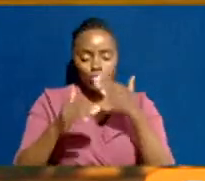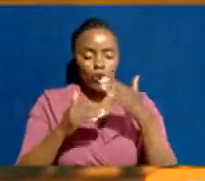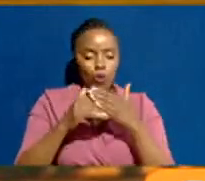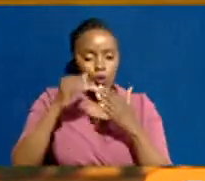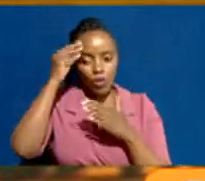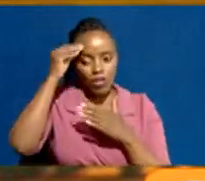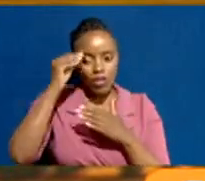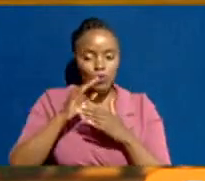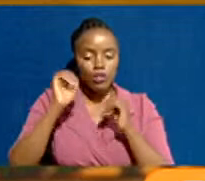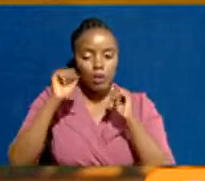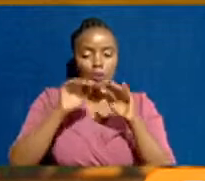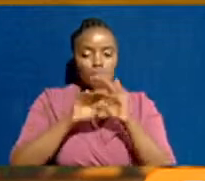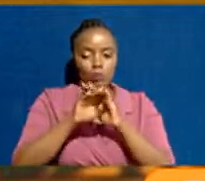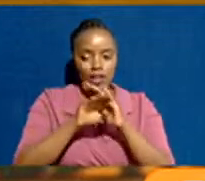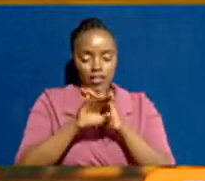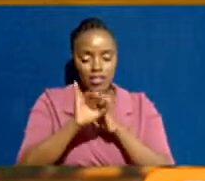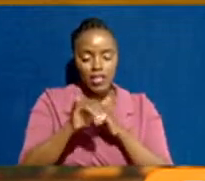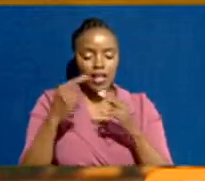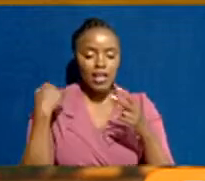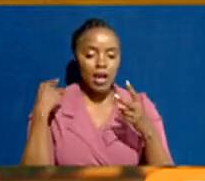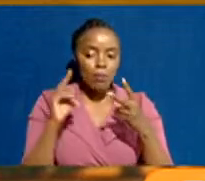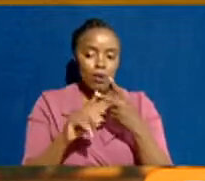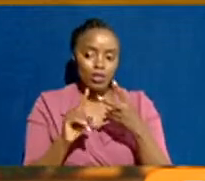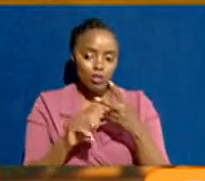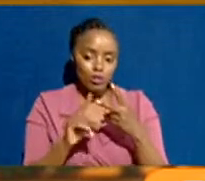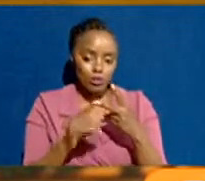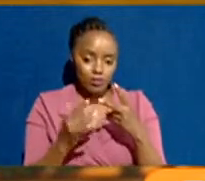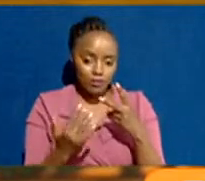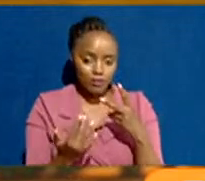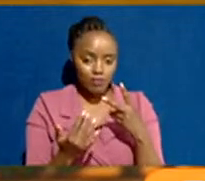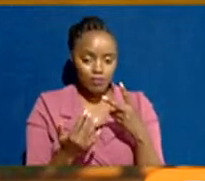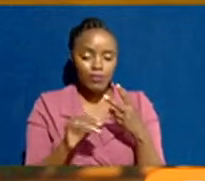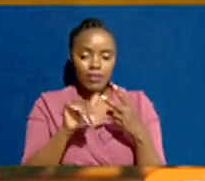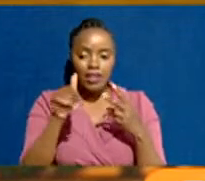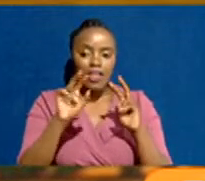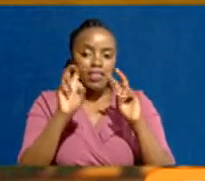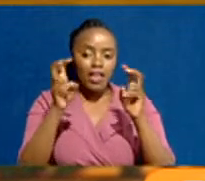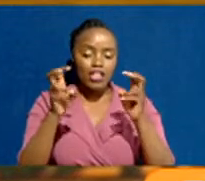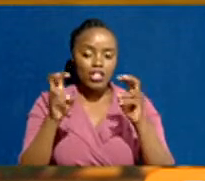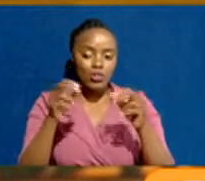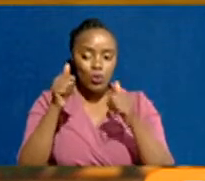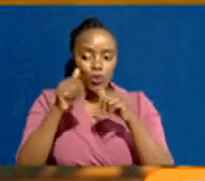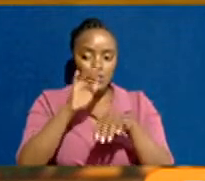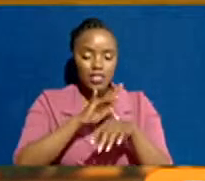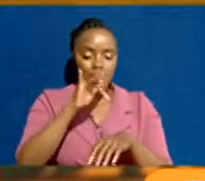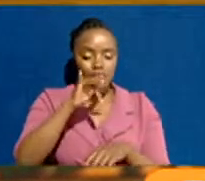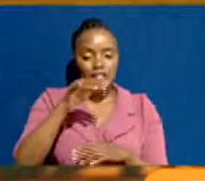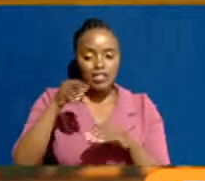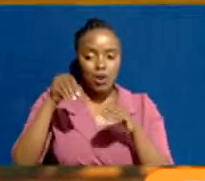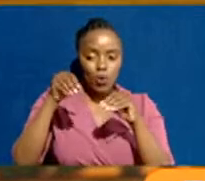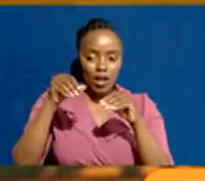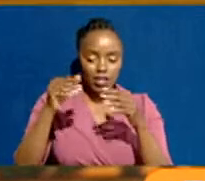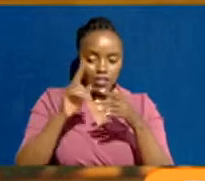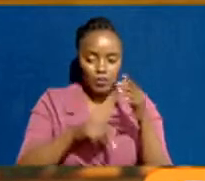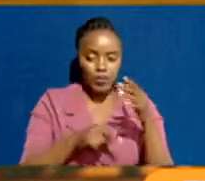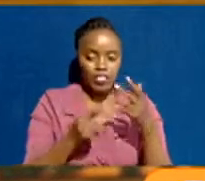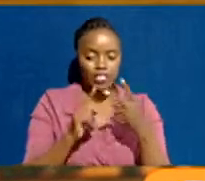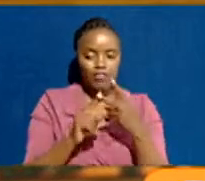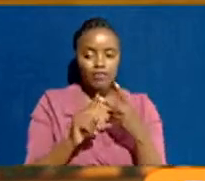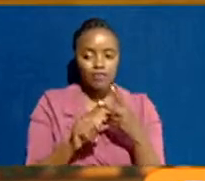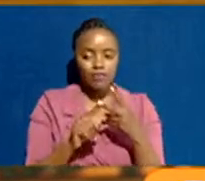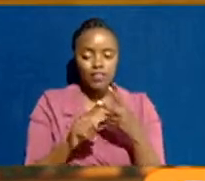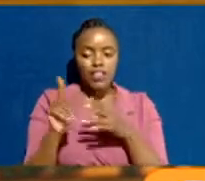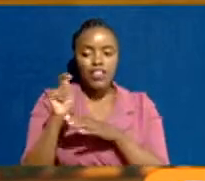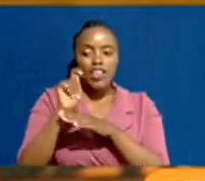terms of access. And then the other issue that affects quality is